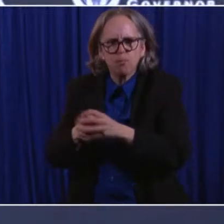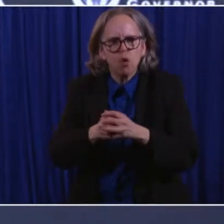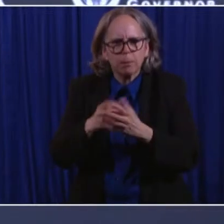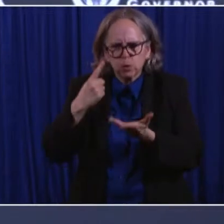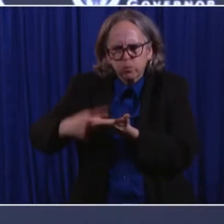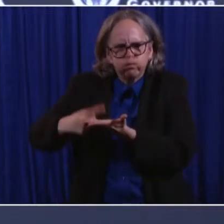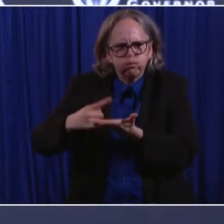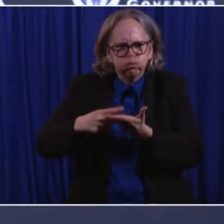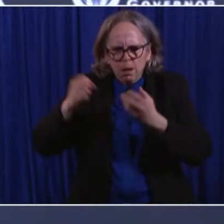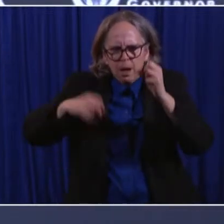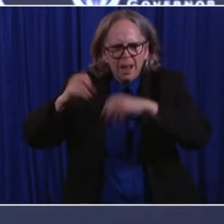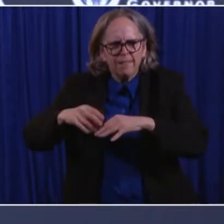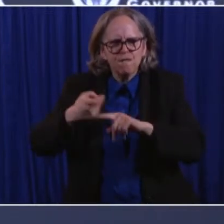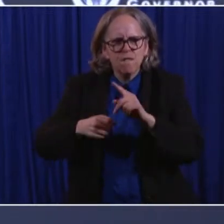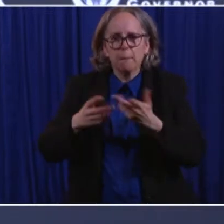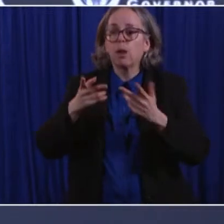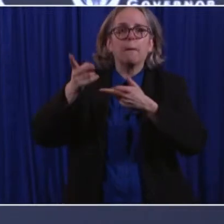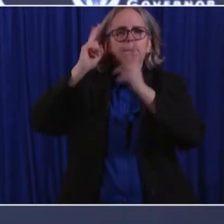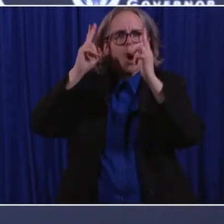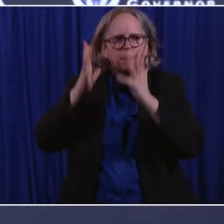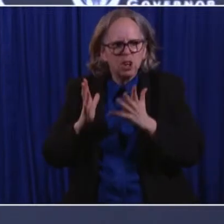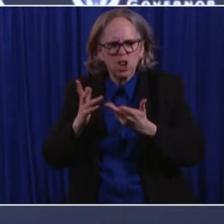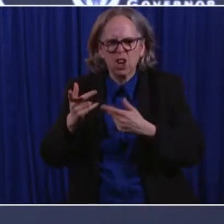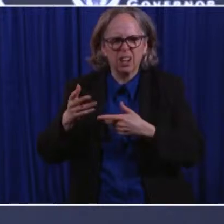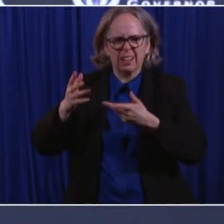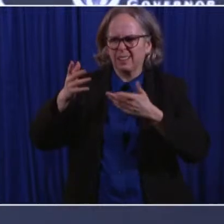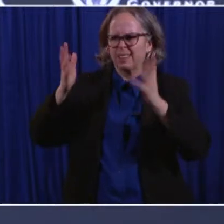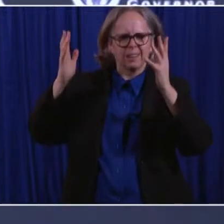barbers, beauticians,